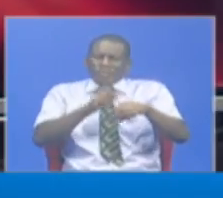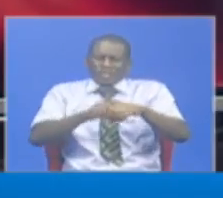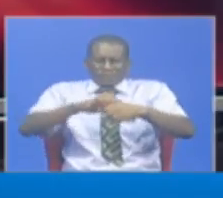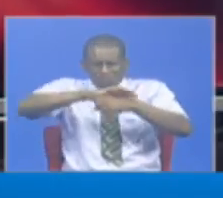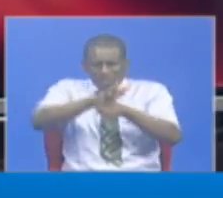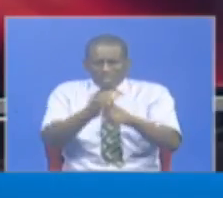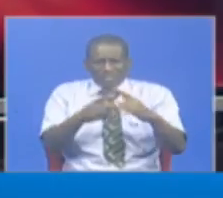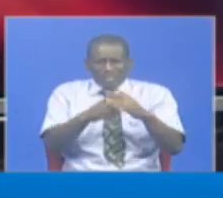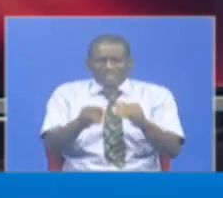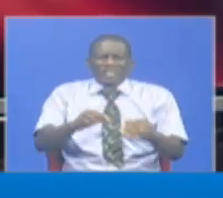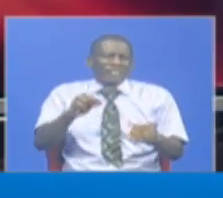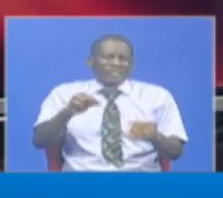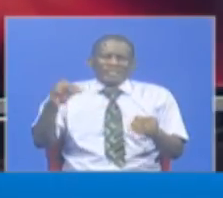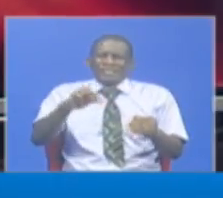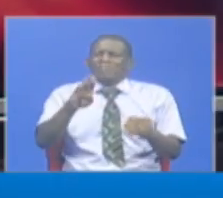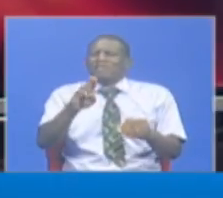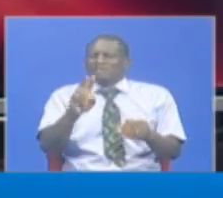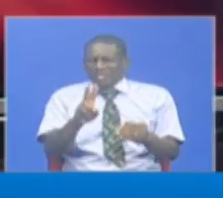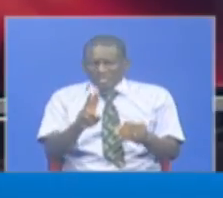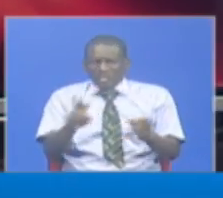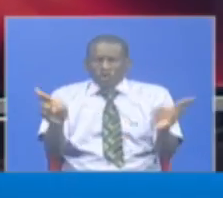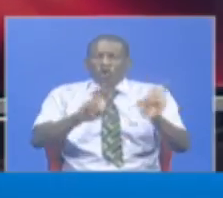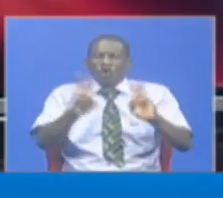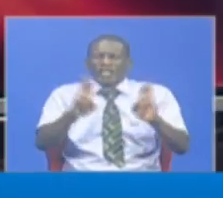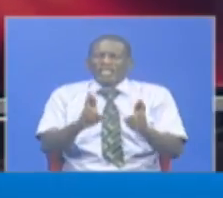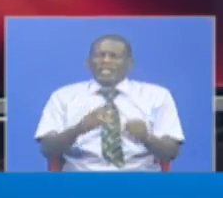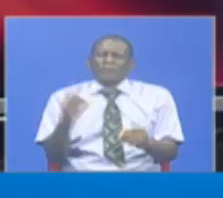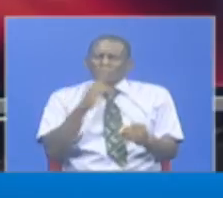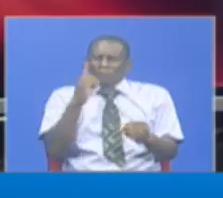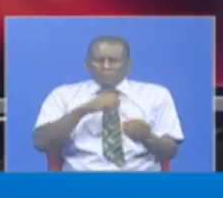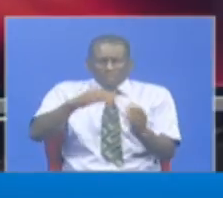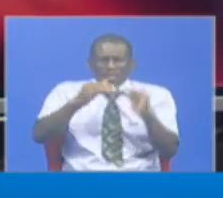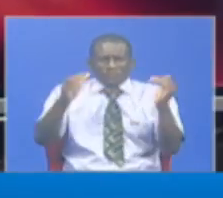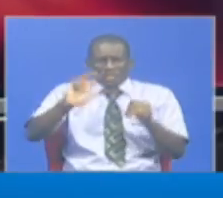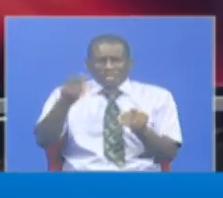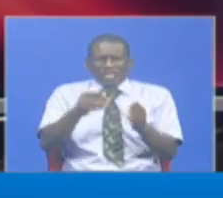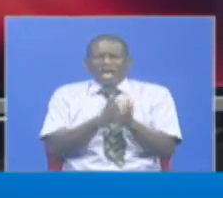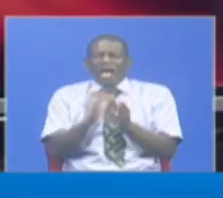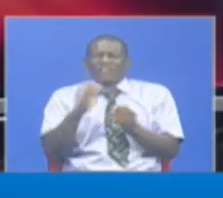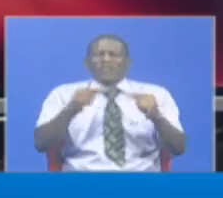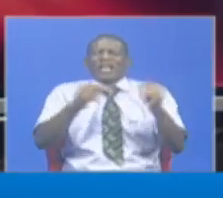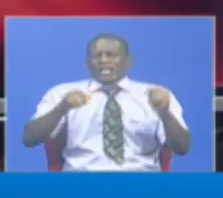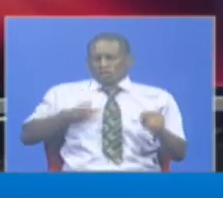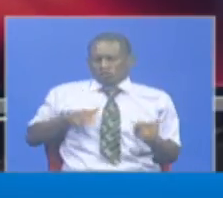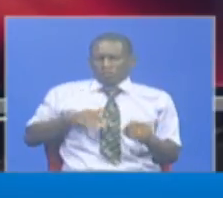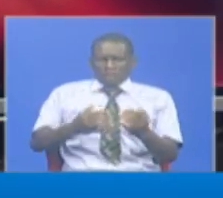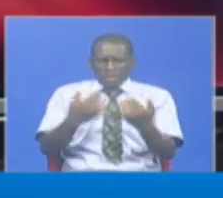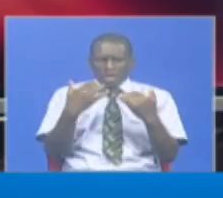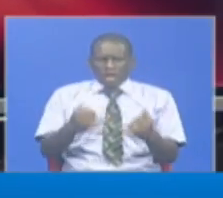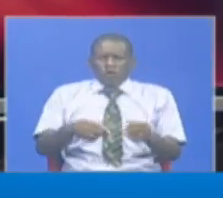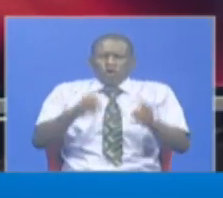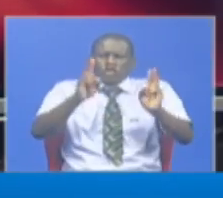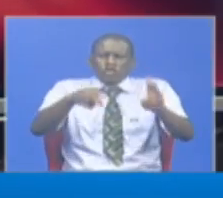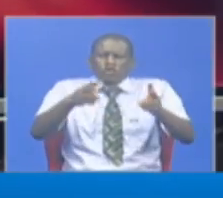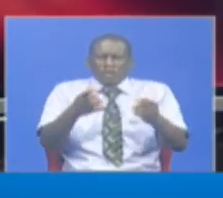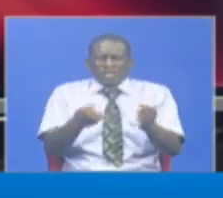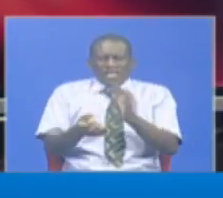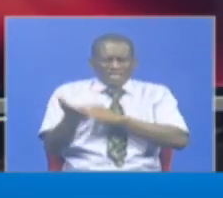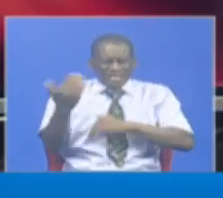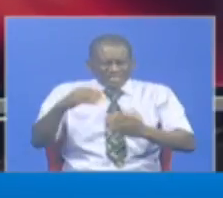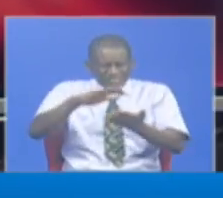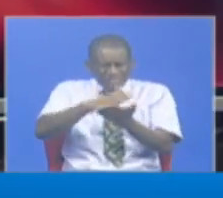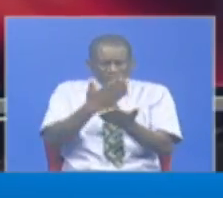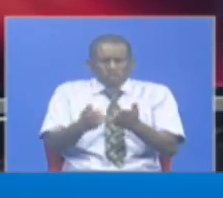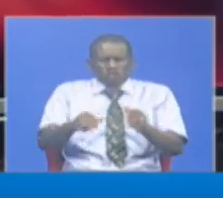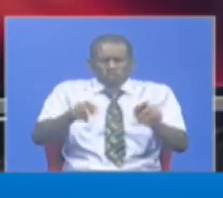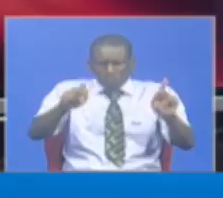of gender-based violence is already at alarming levels in Kenya, with violence against women now normalized in large sections of the